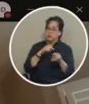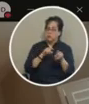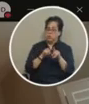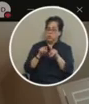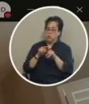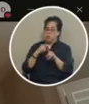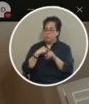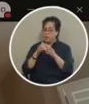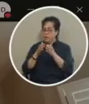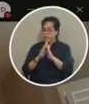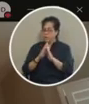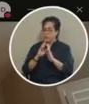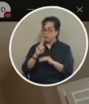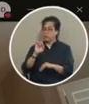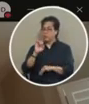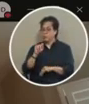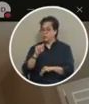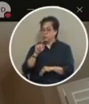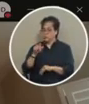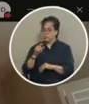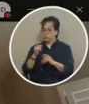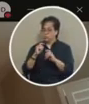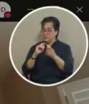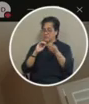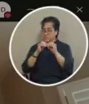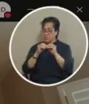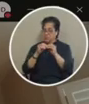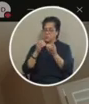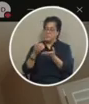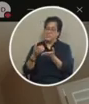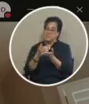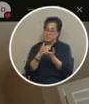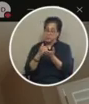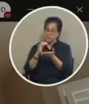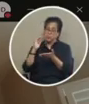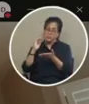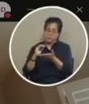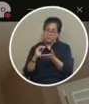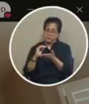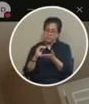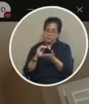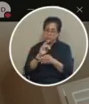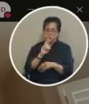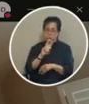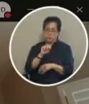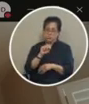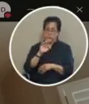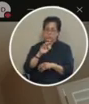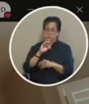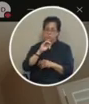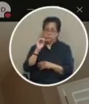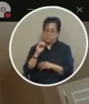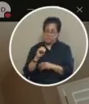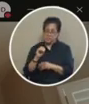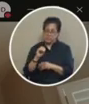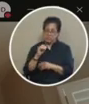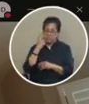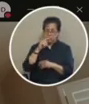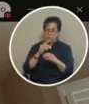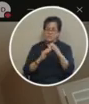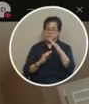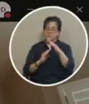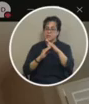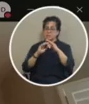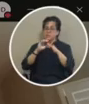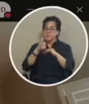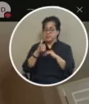also ask if you could get us numbers on what a salary reduction would look like, a 2.5% salary reduction for the top